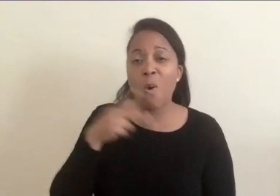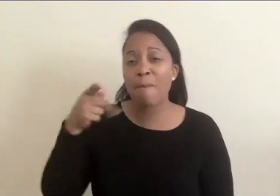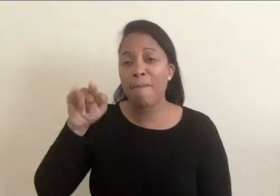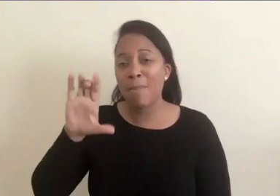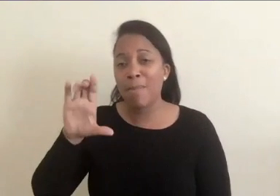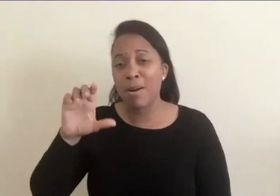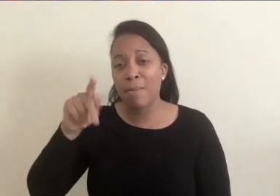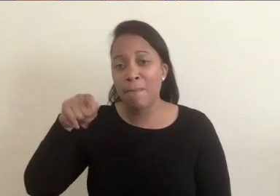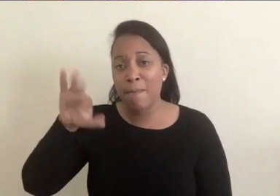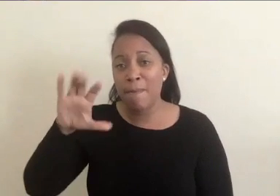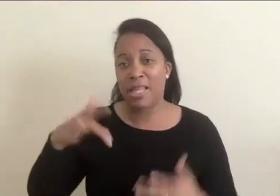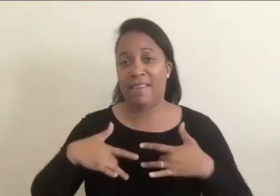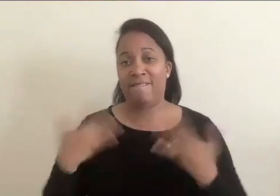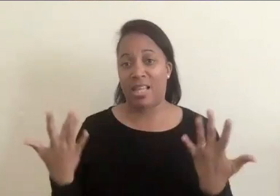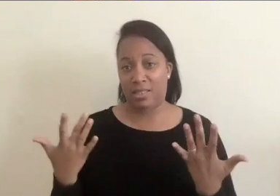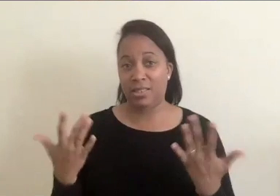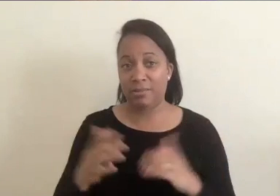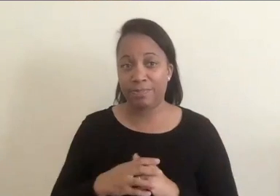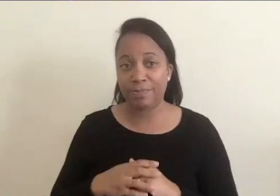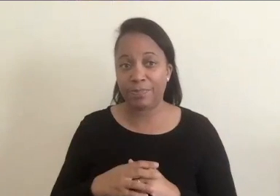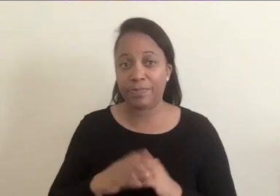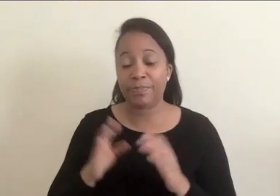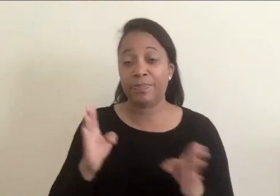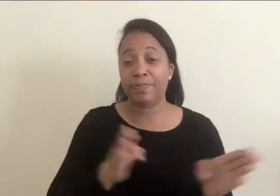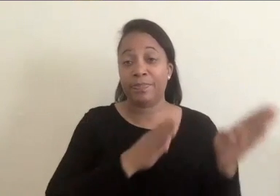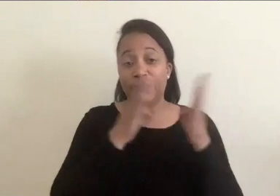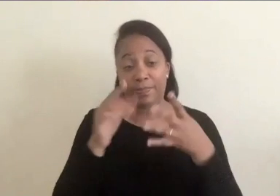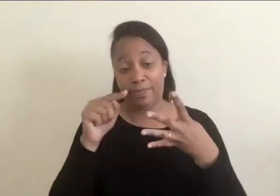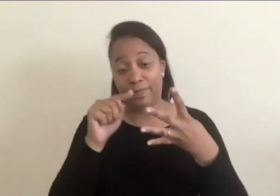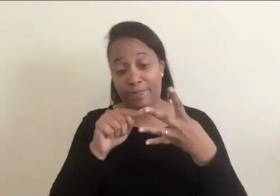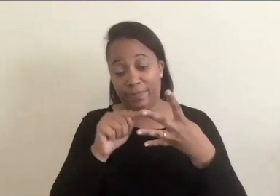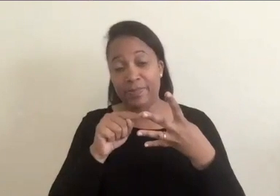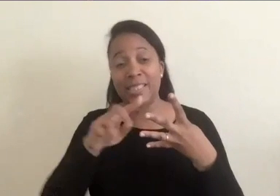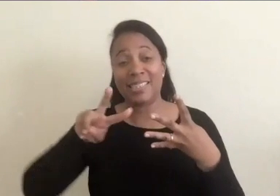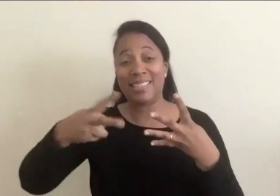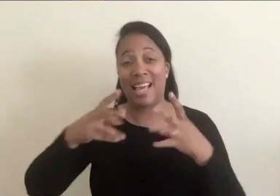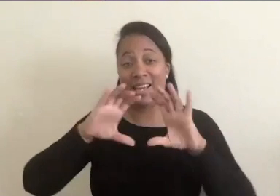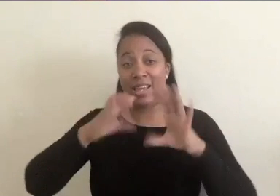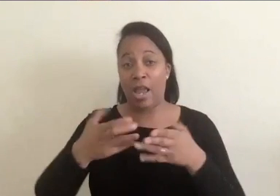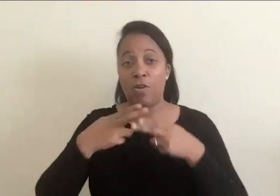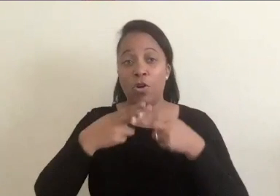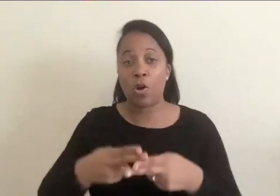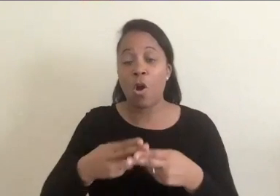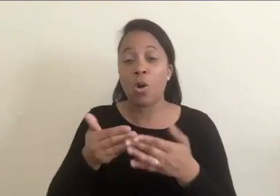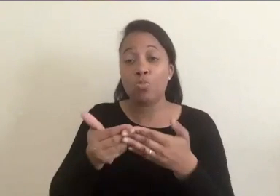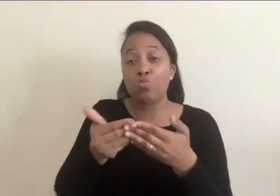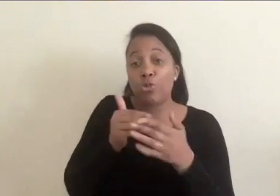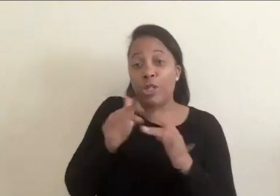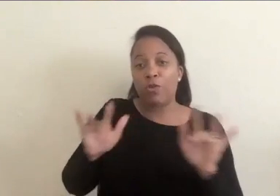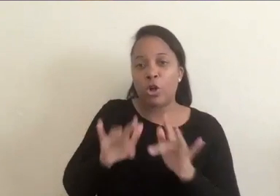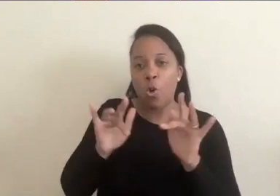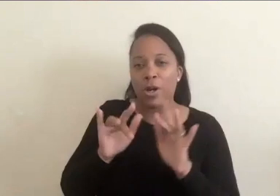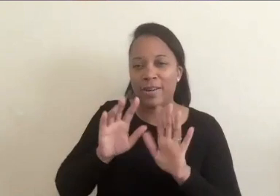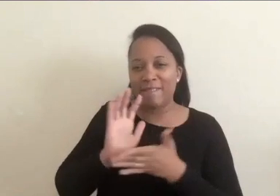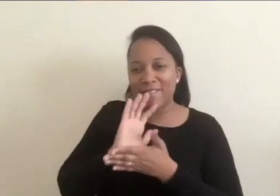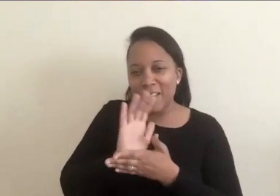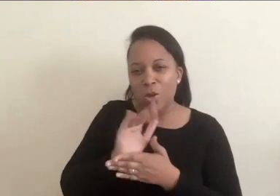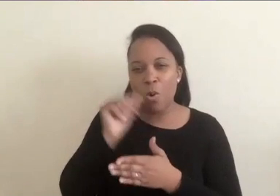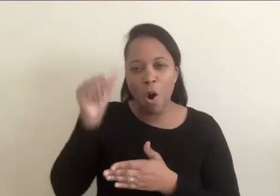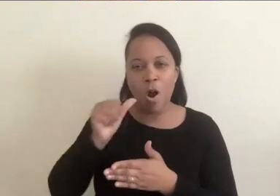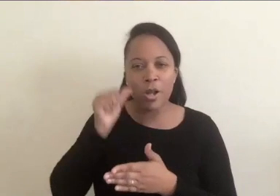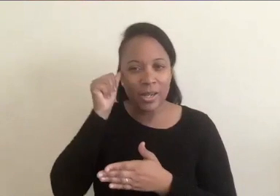it. The second category is for pre-recorded audio or video files. Here you